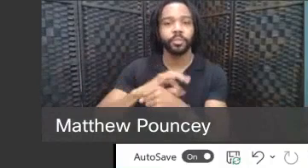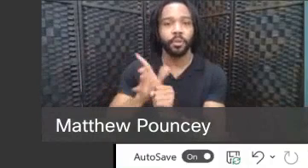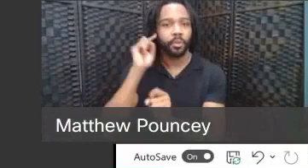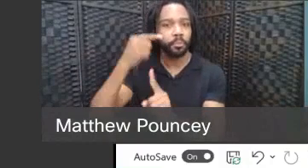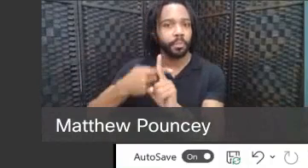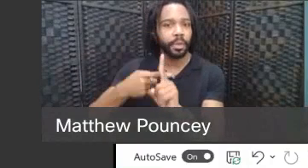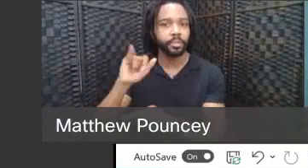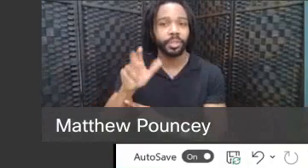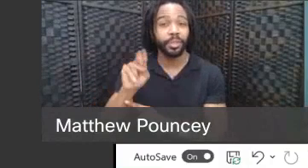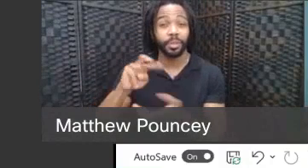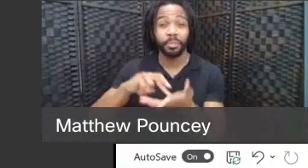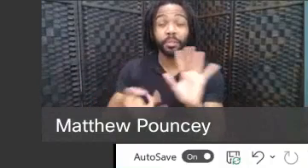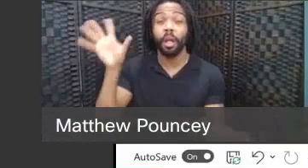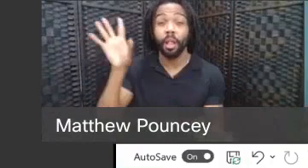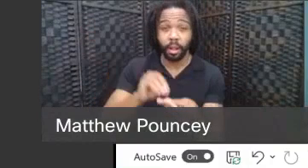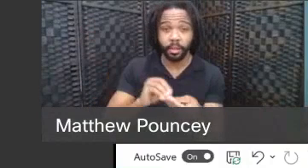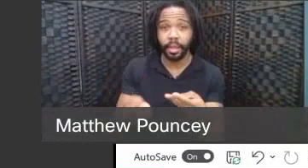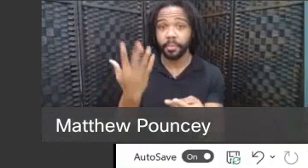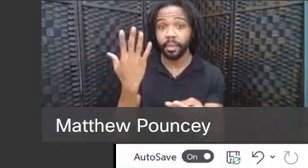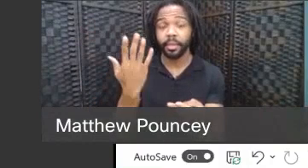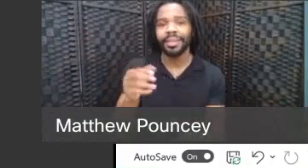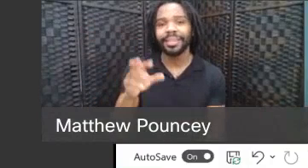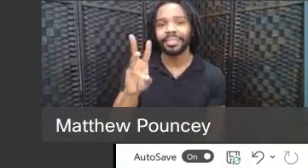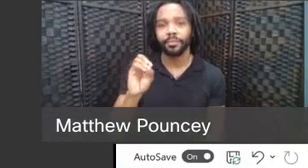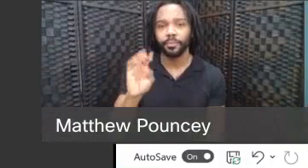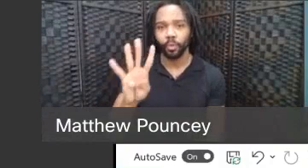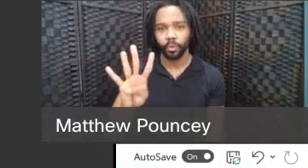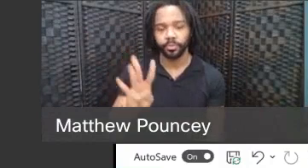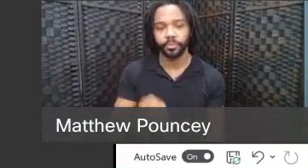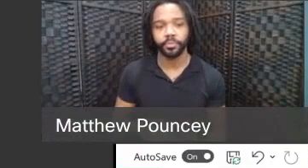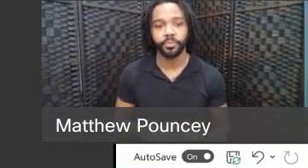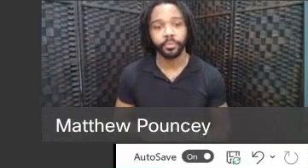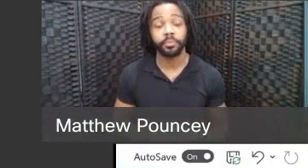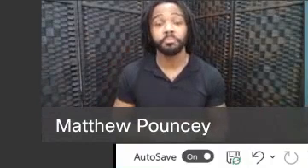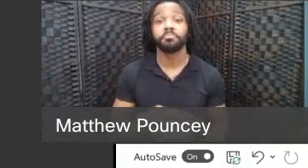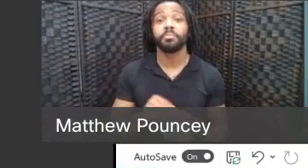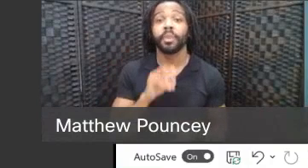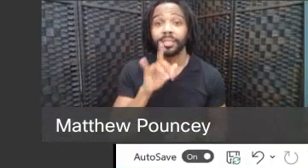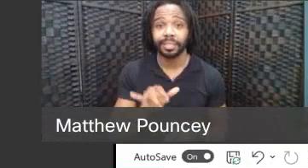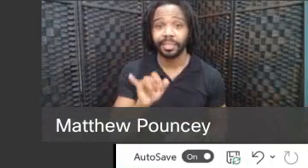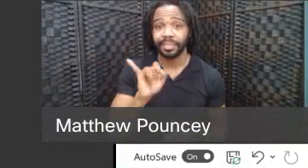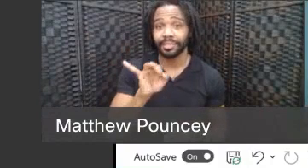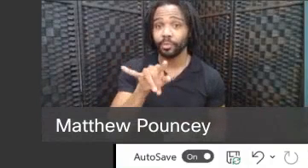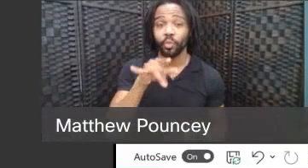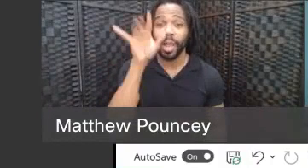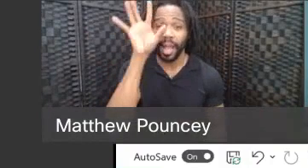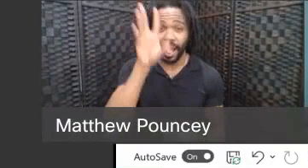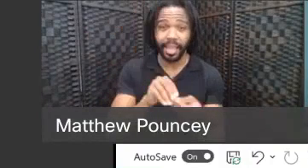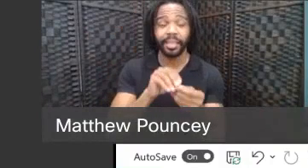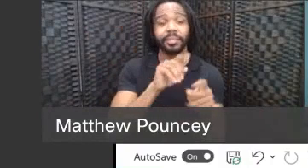the total up to 604. There have actually, if you add up the